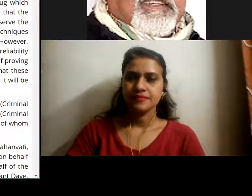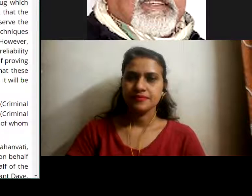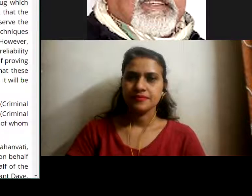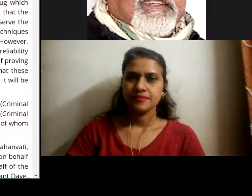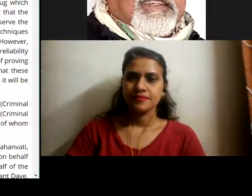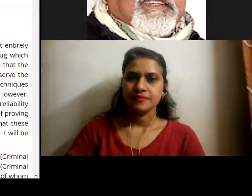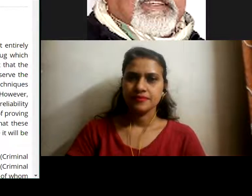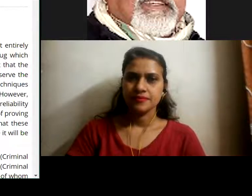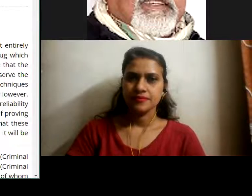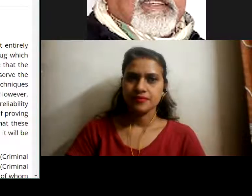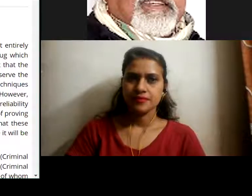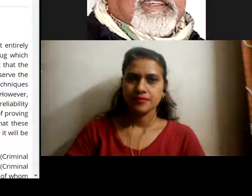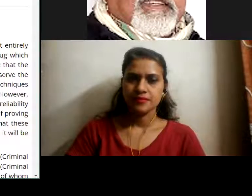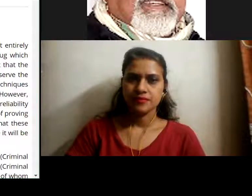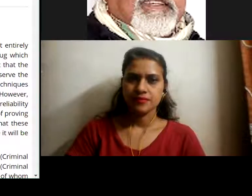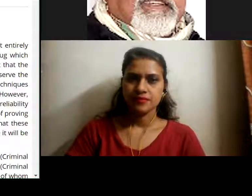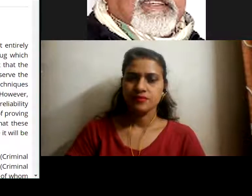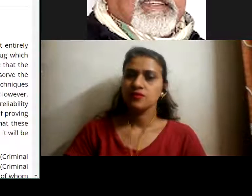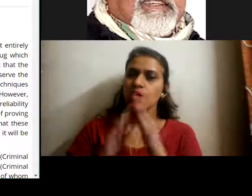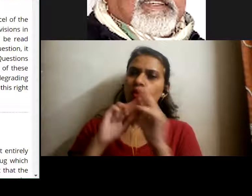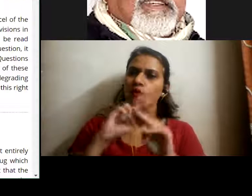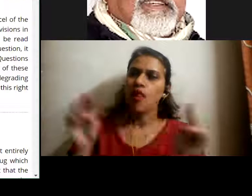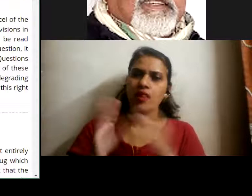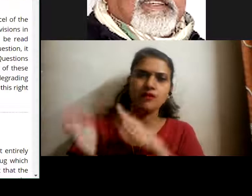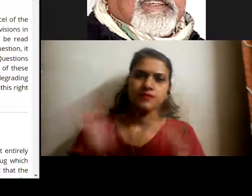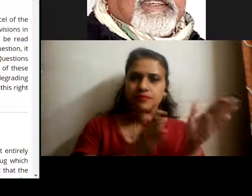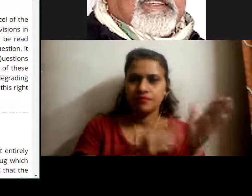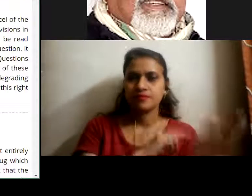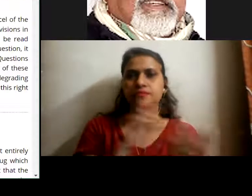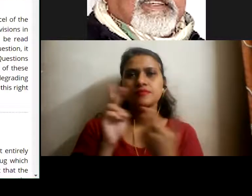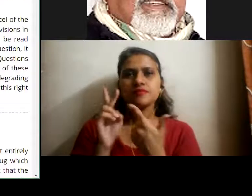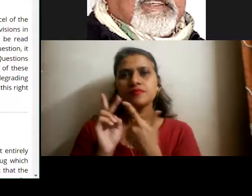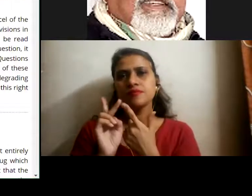So let's keep facts totally aside and let's go